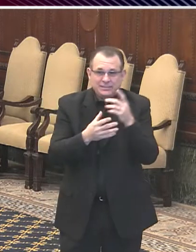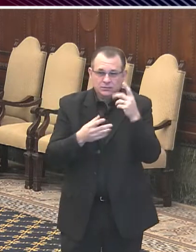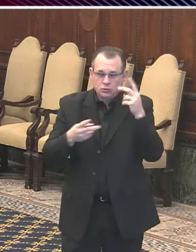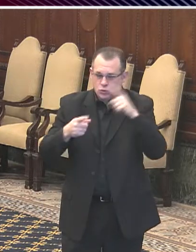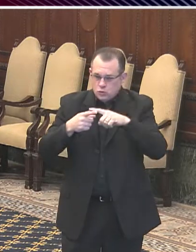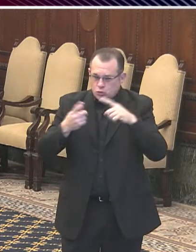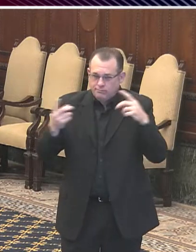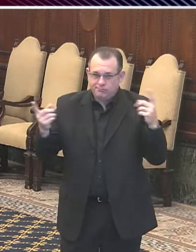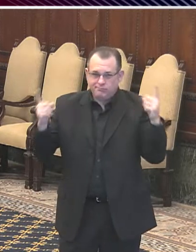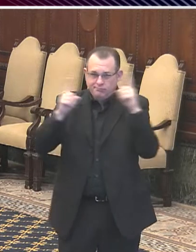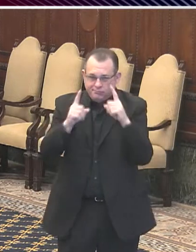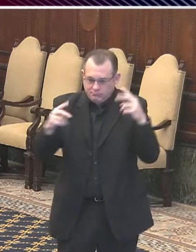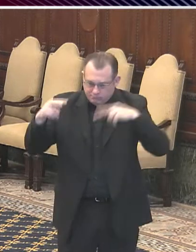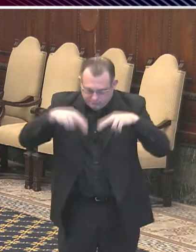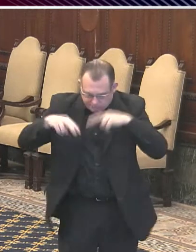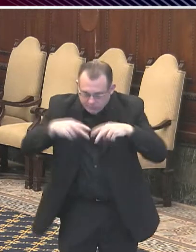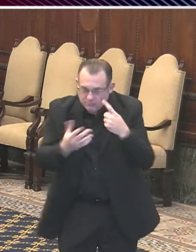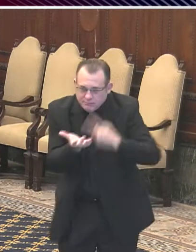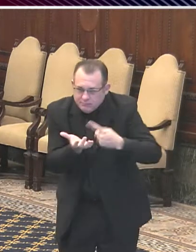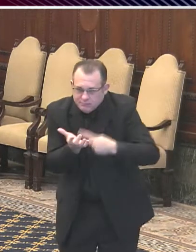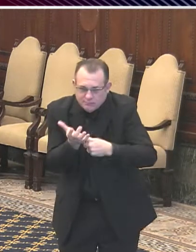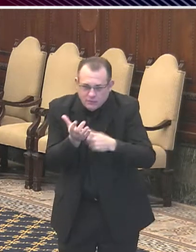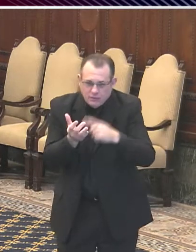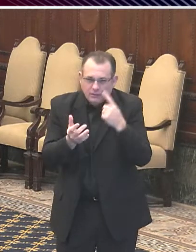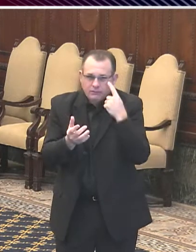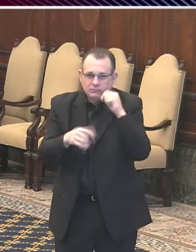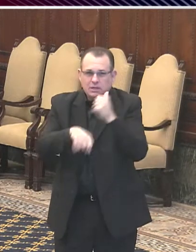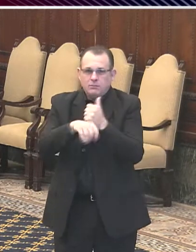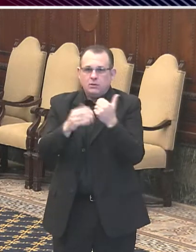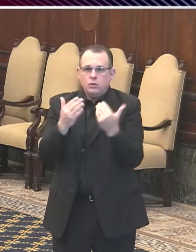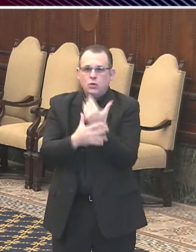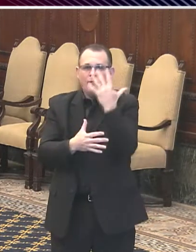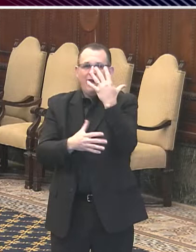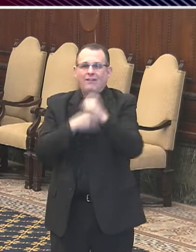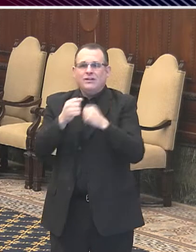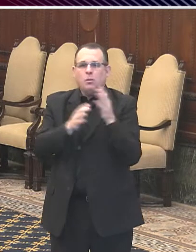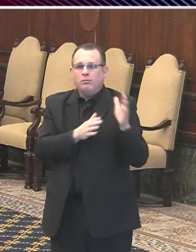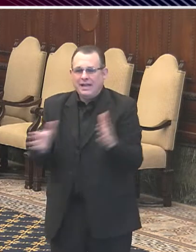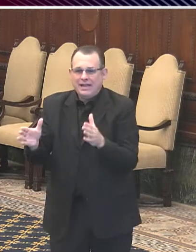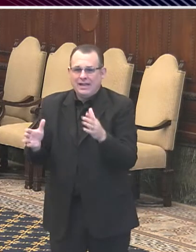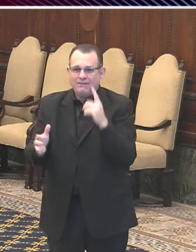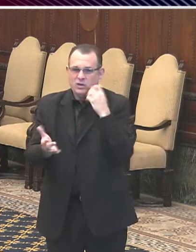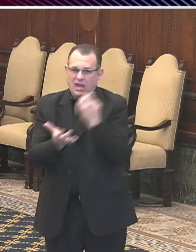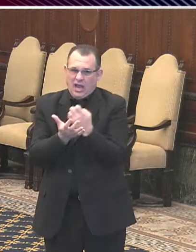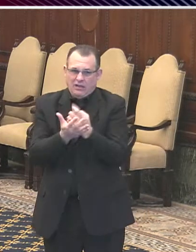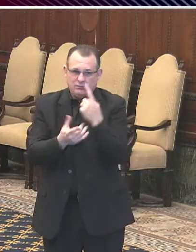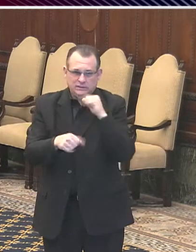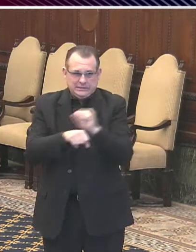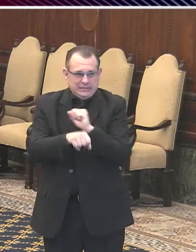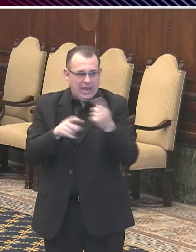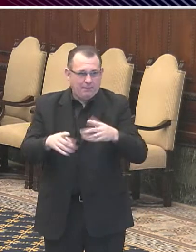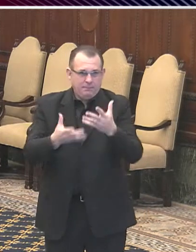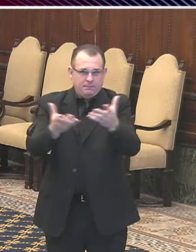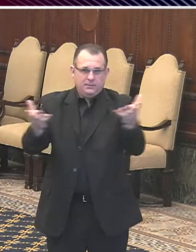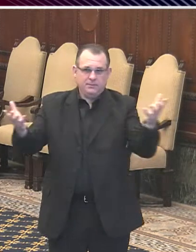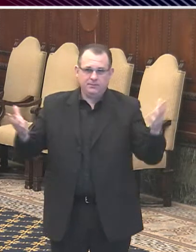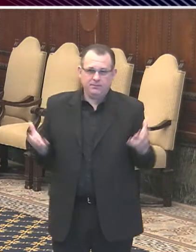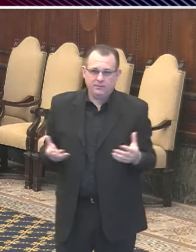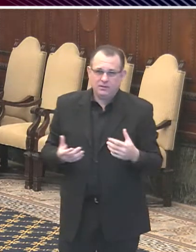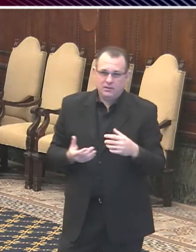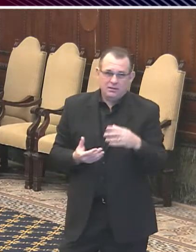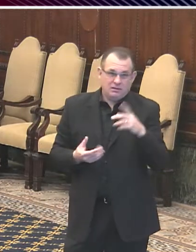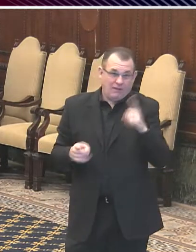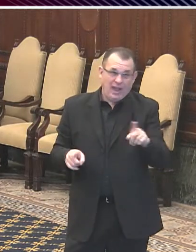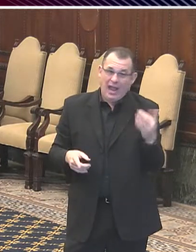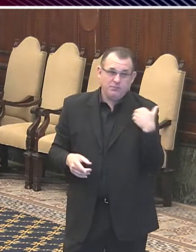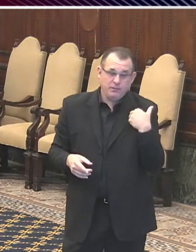5-year plan based on the current economic reality caused by this virus. This is unprecedented, but we will do everything we